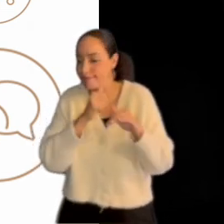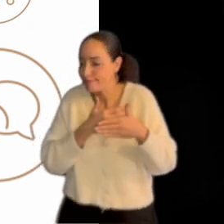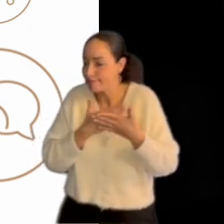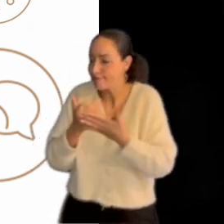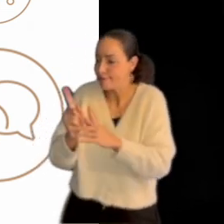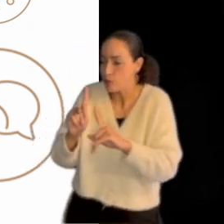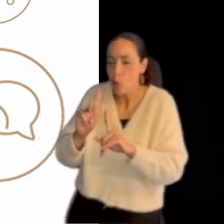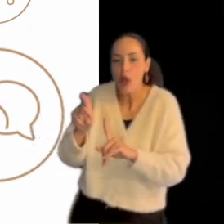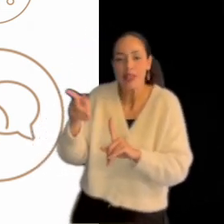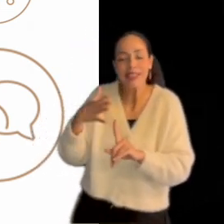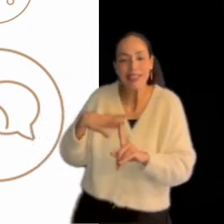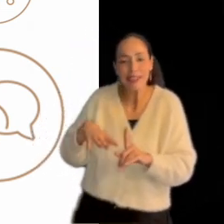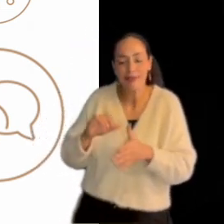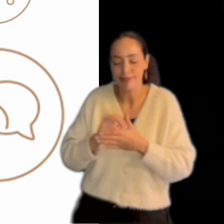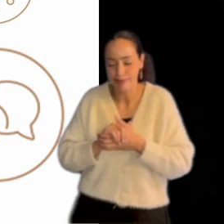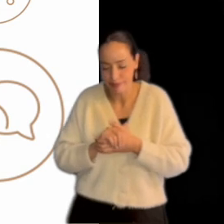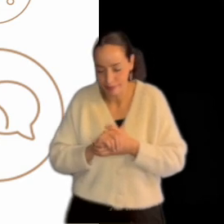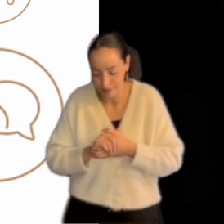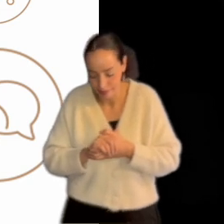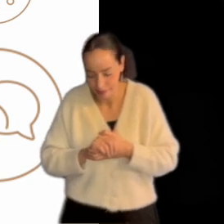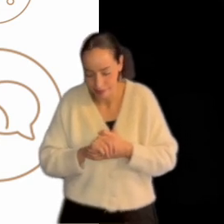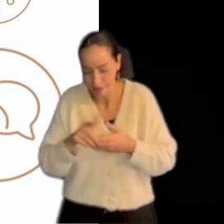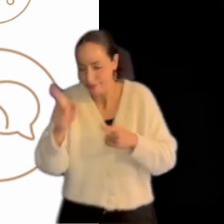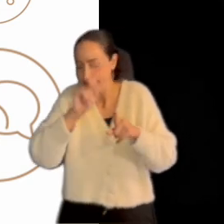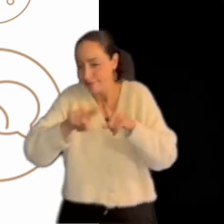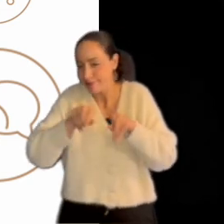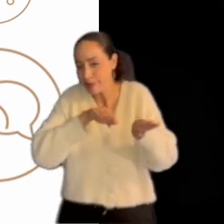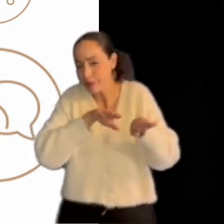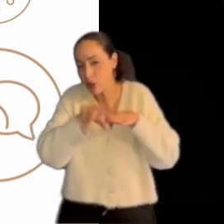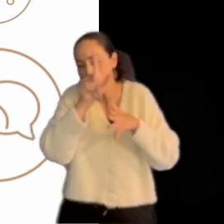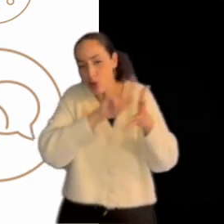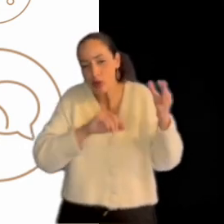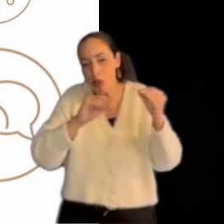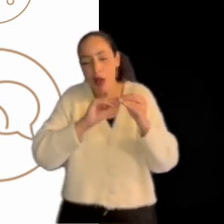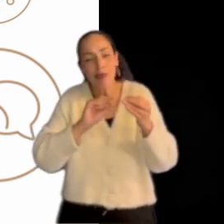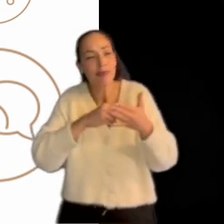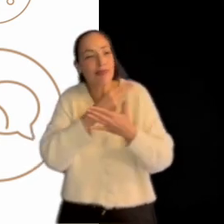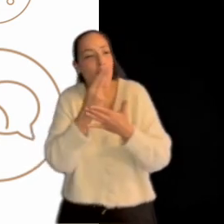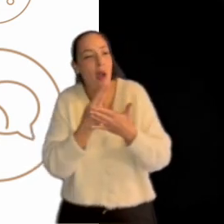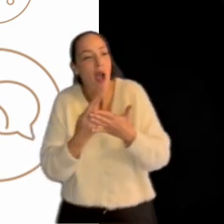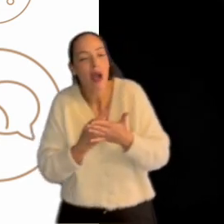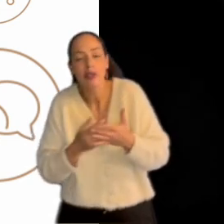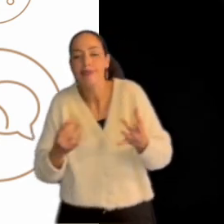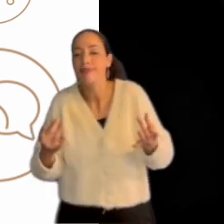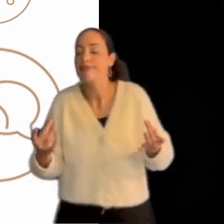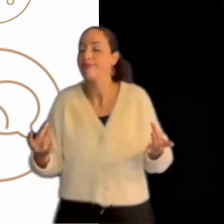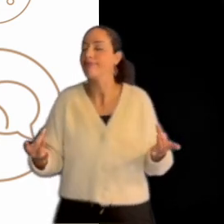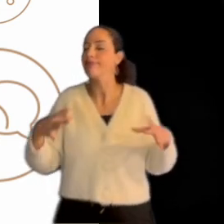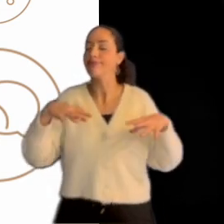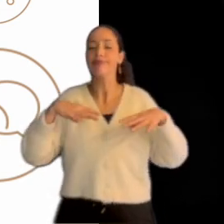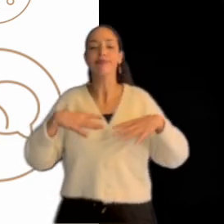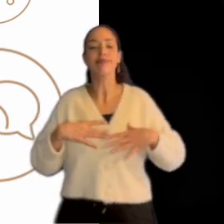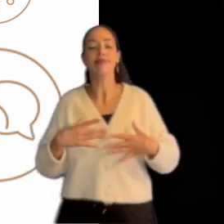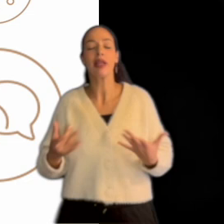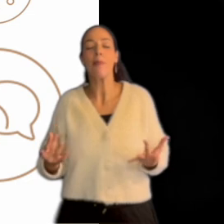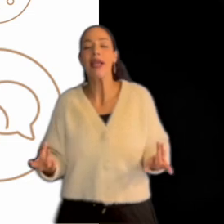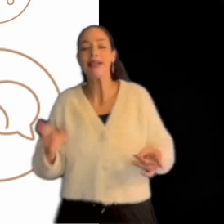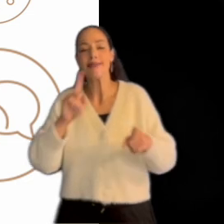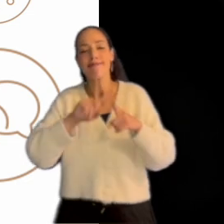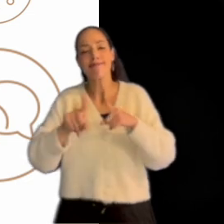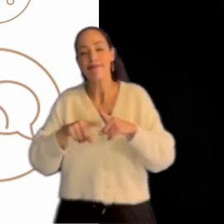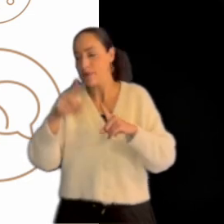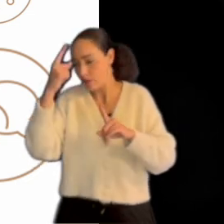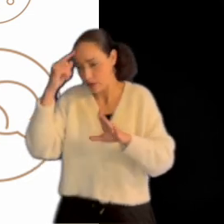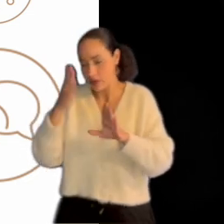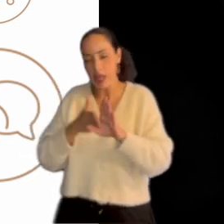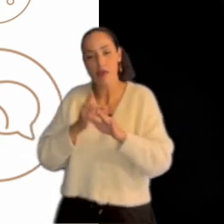and meditation, through to psychological therapies and mental health services such as counselling or trauma-focused treatments. This is